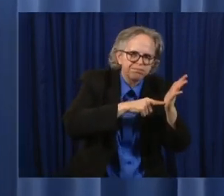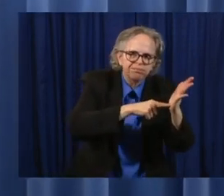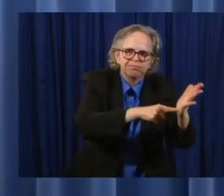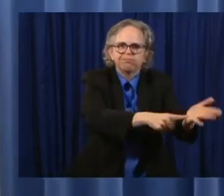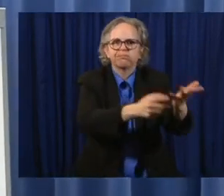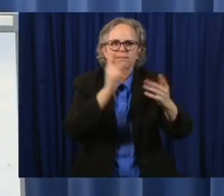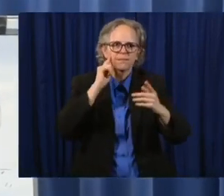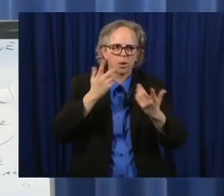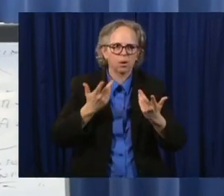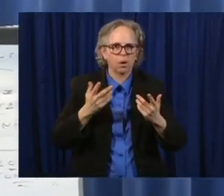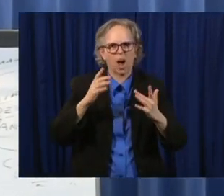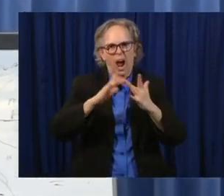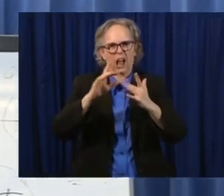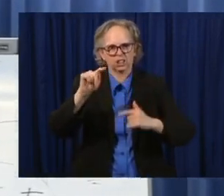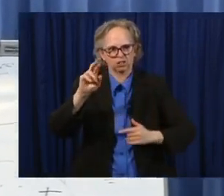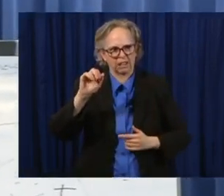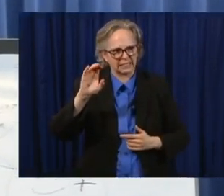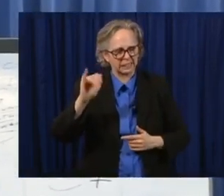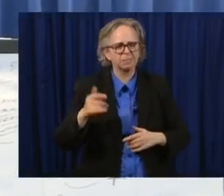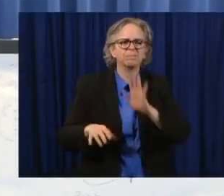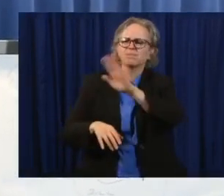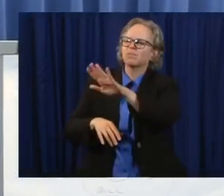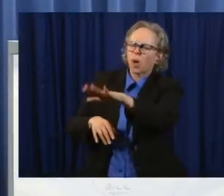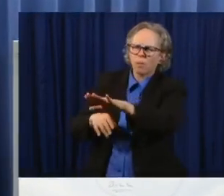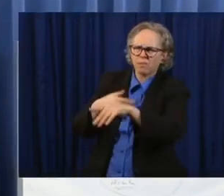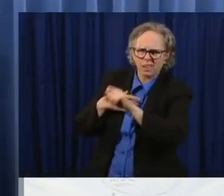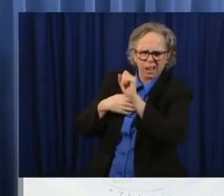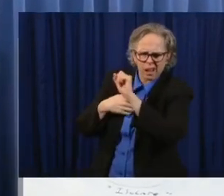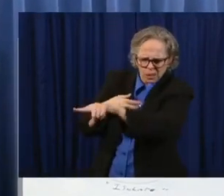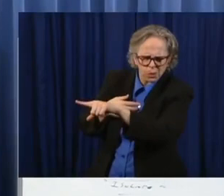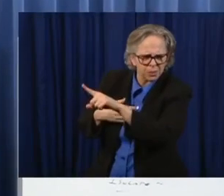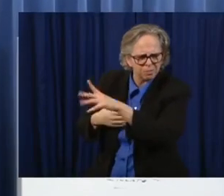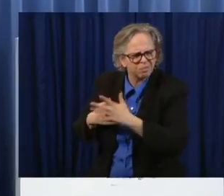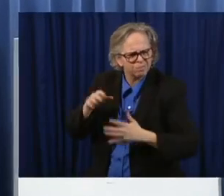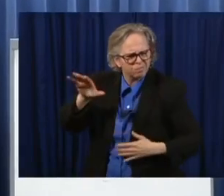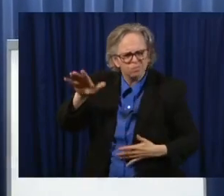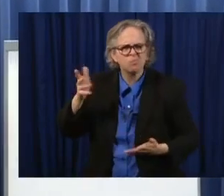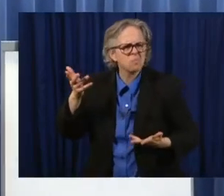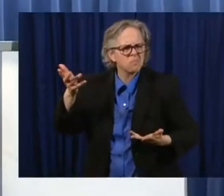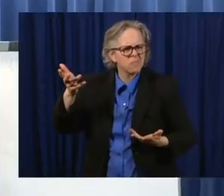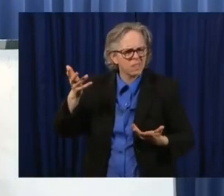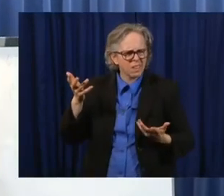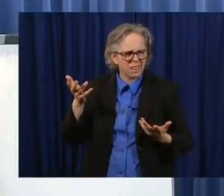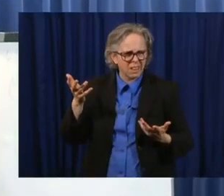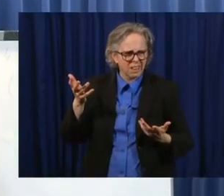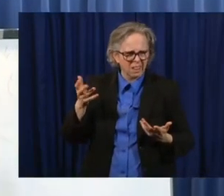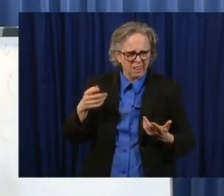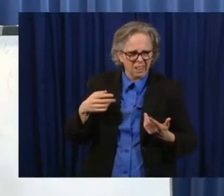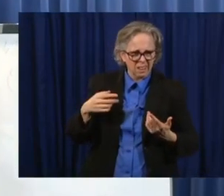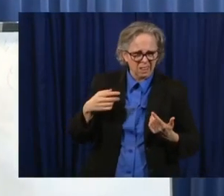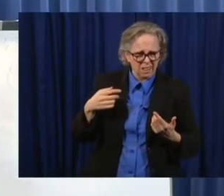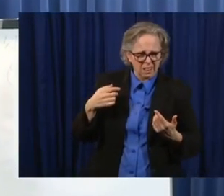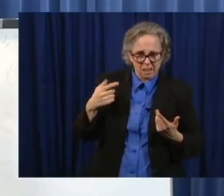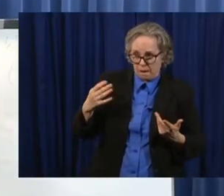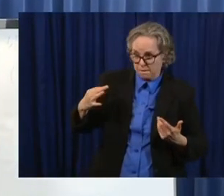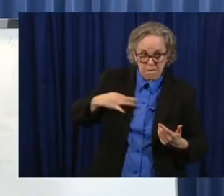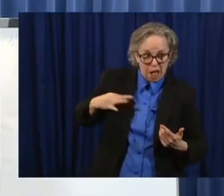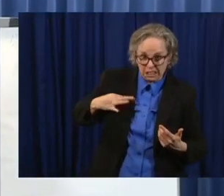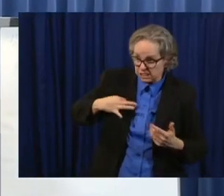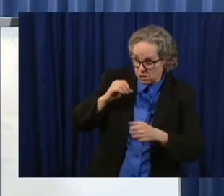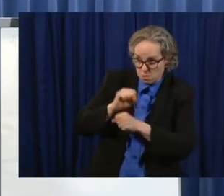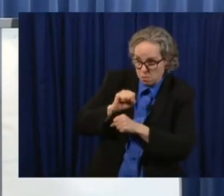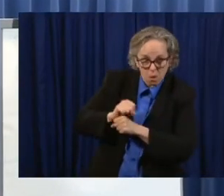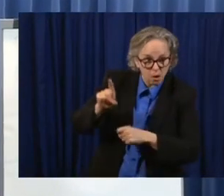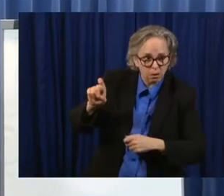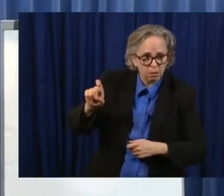the experience as far as, because this is all voluntary, and so what's been the experience of